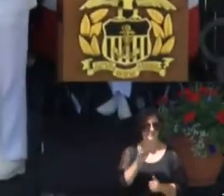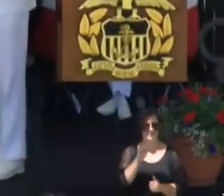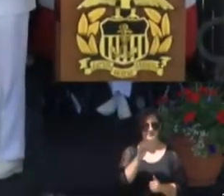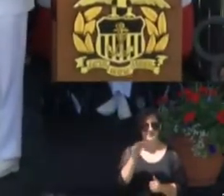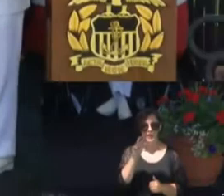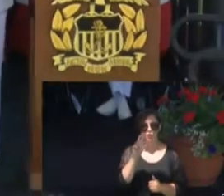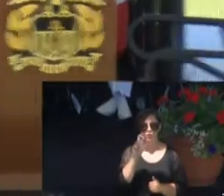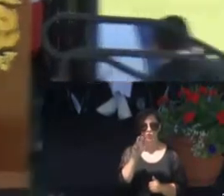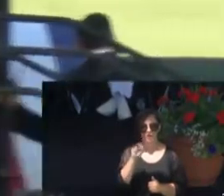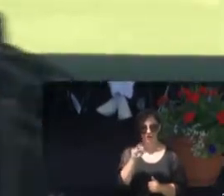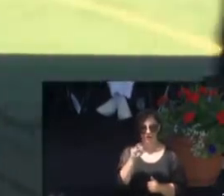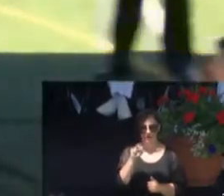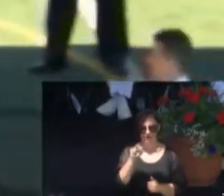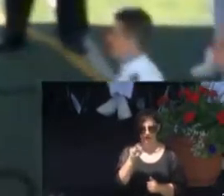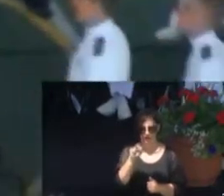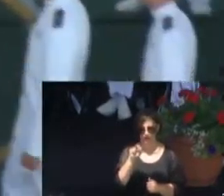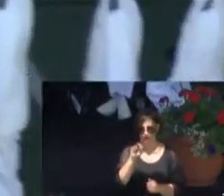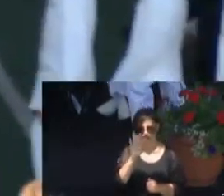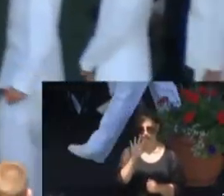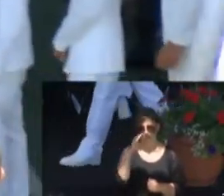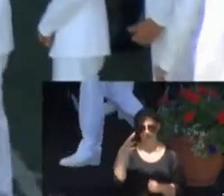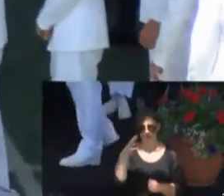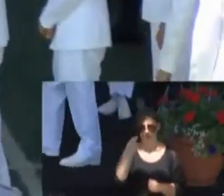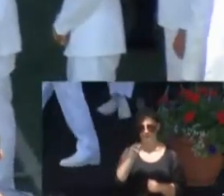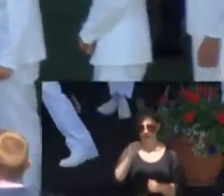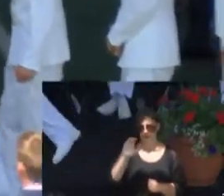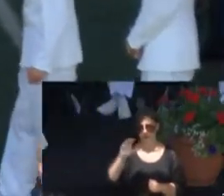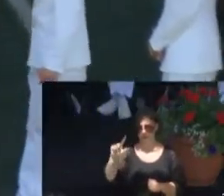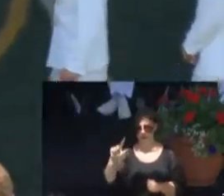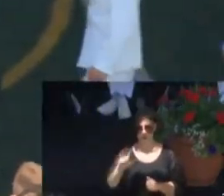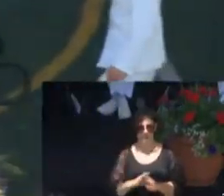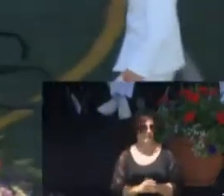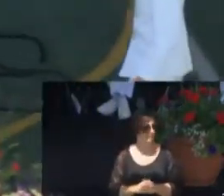Aaron Albert Garrett IV, magna cum laude.